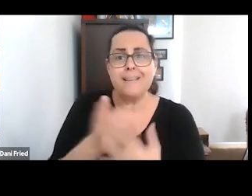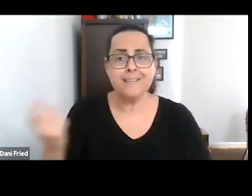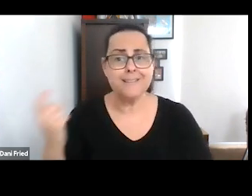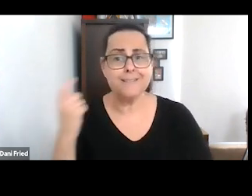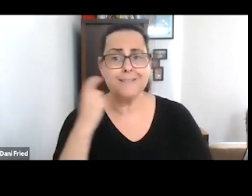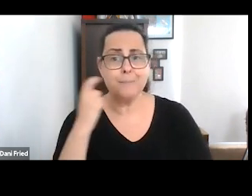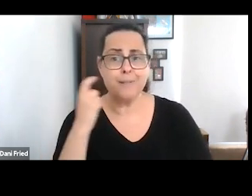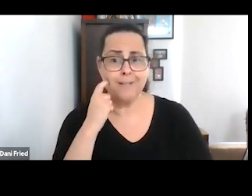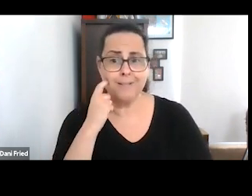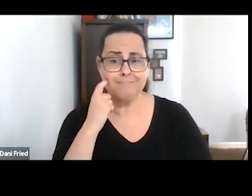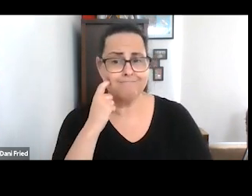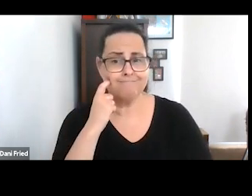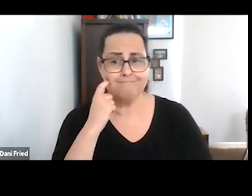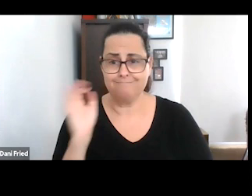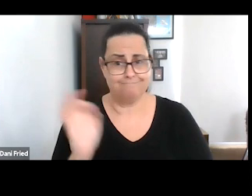of,